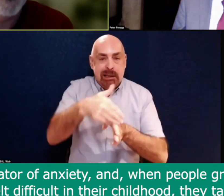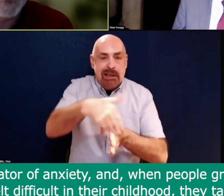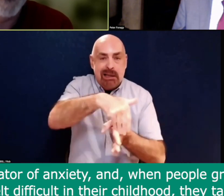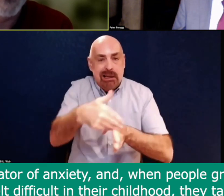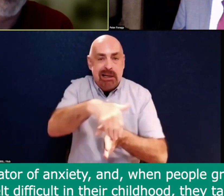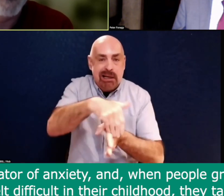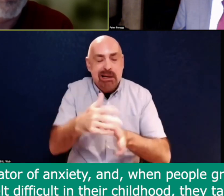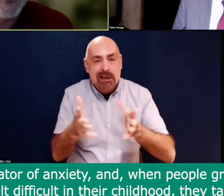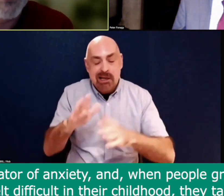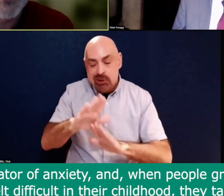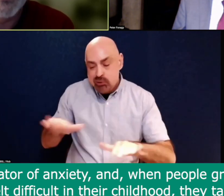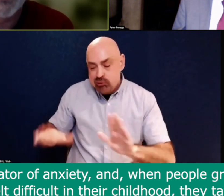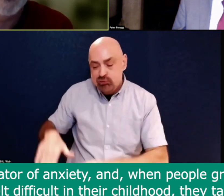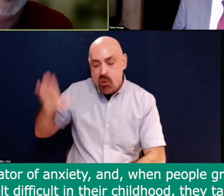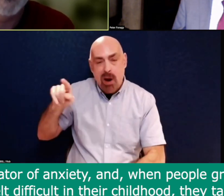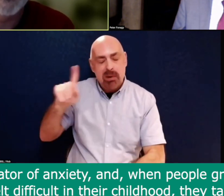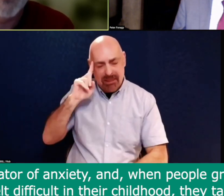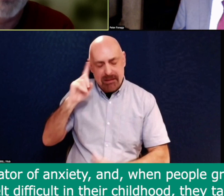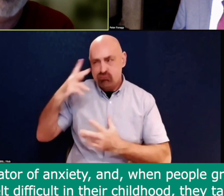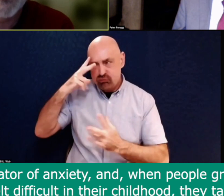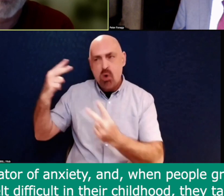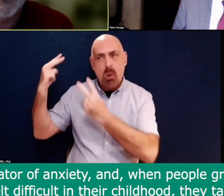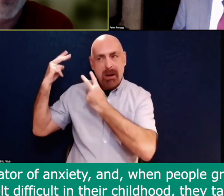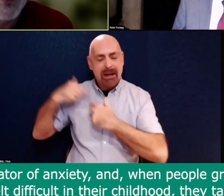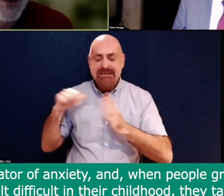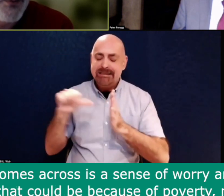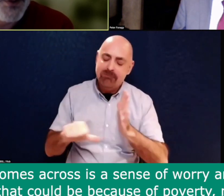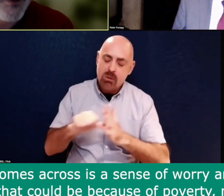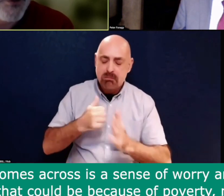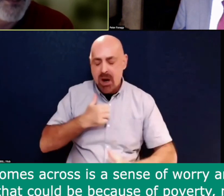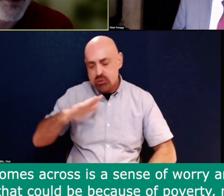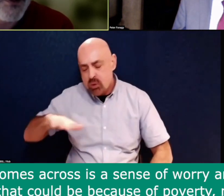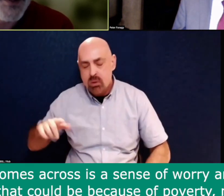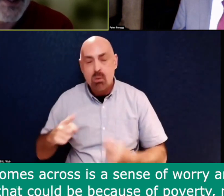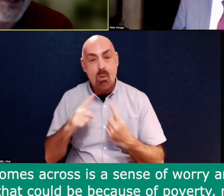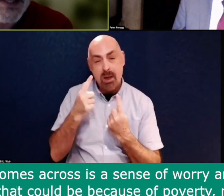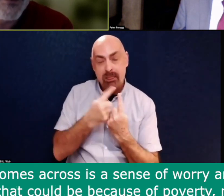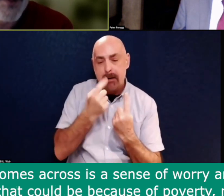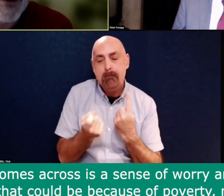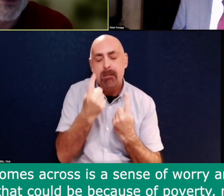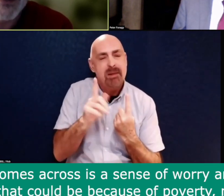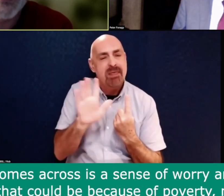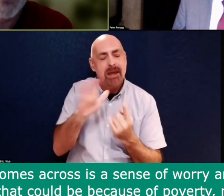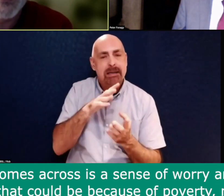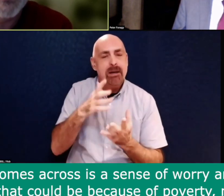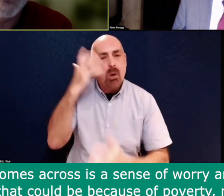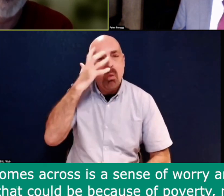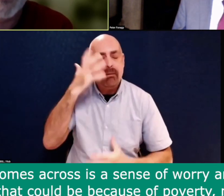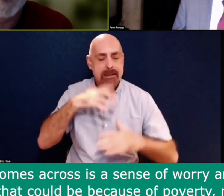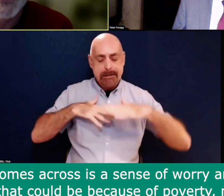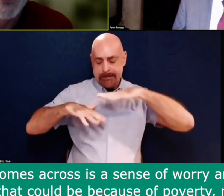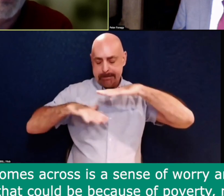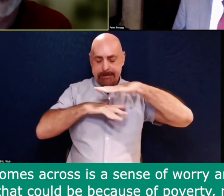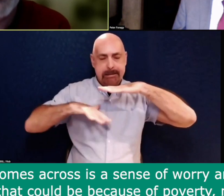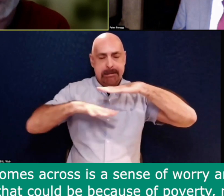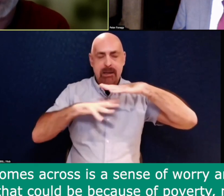they talk about the things that felt difficult in their childhood, they talk about lots of things, but one that often comes across as a sense of worry and anxiety that's in their